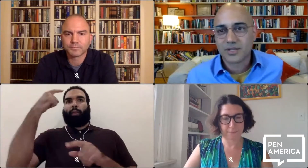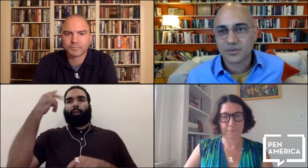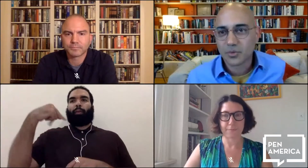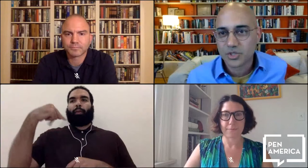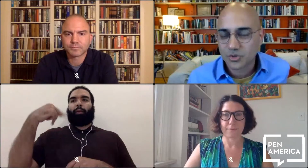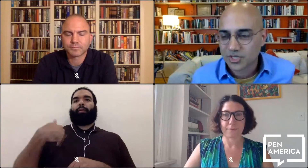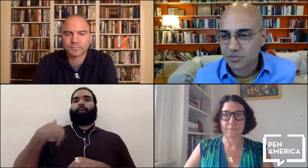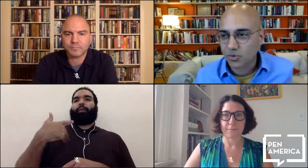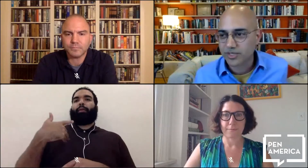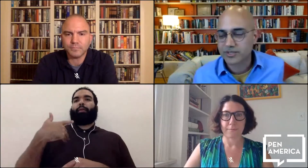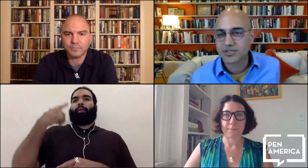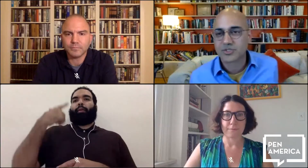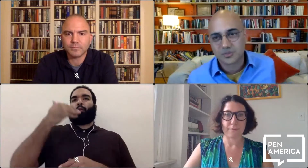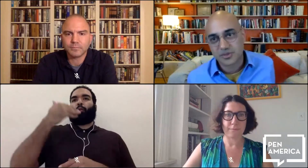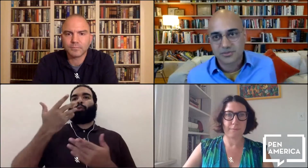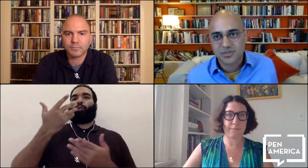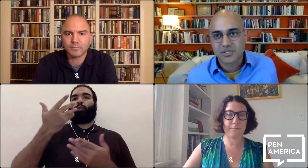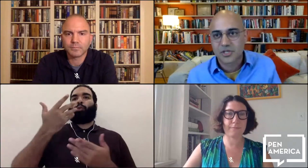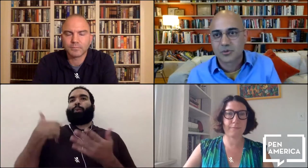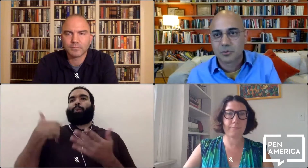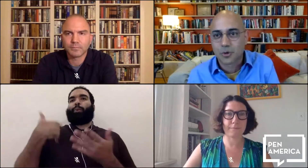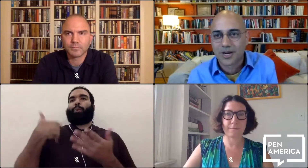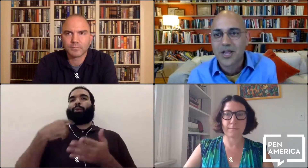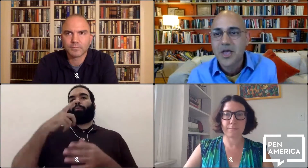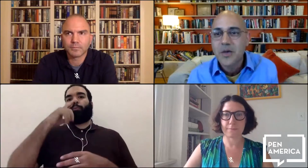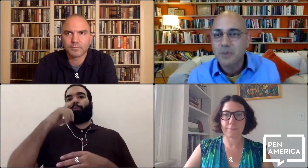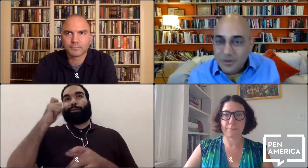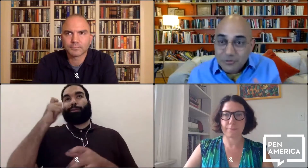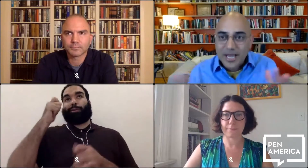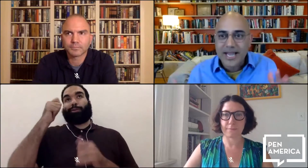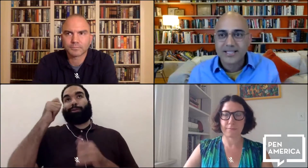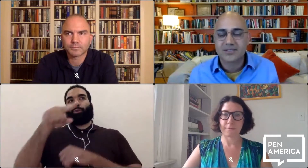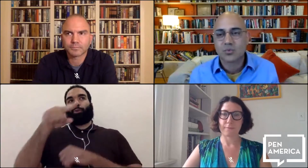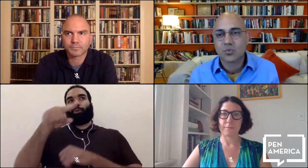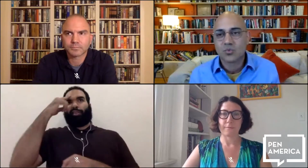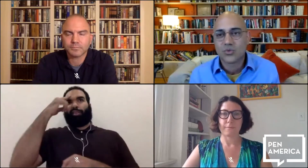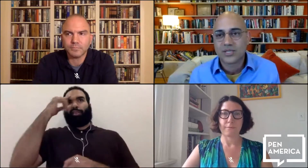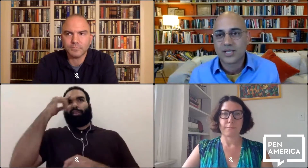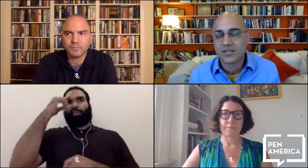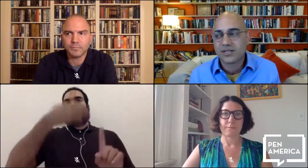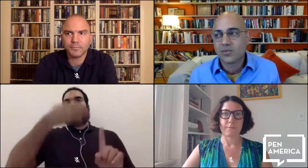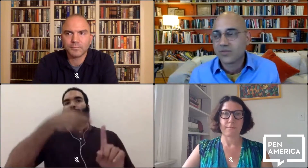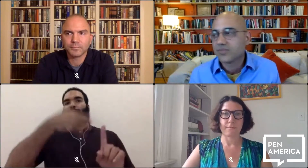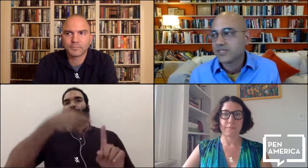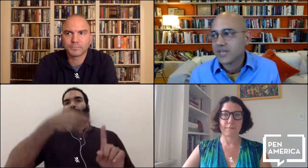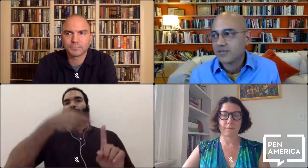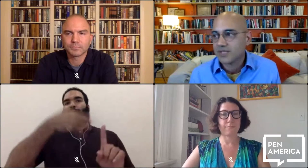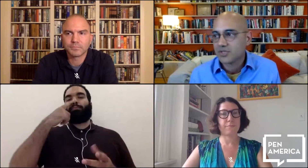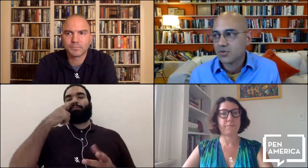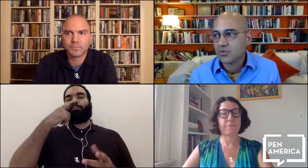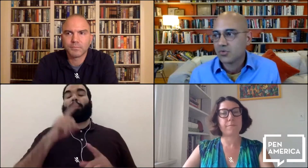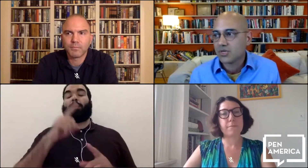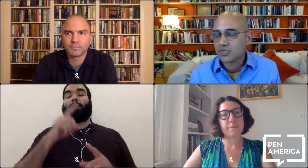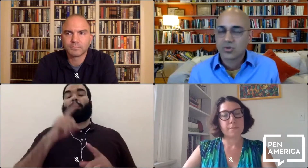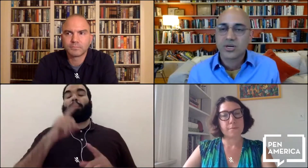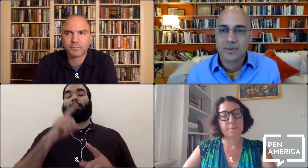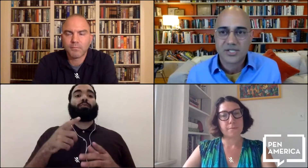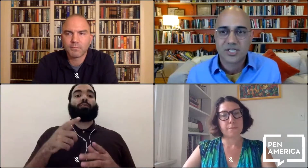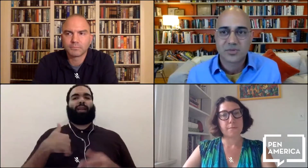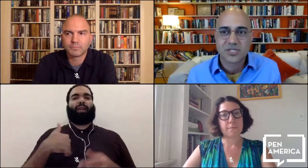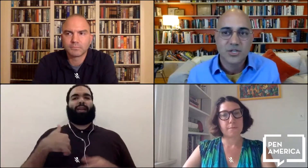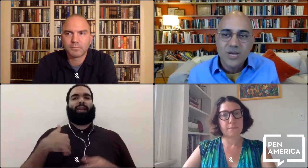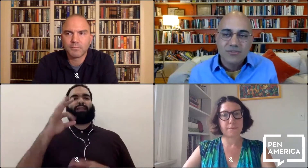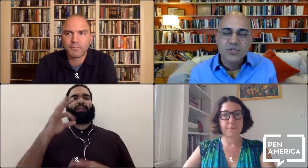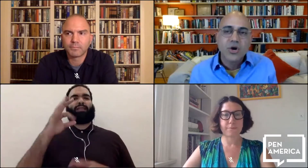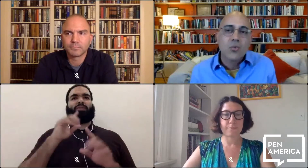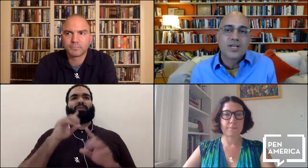think, that what you're doing is boring, that Shakespeare is considered boring. But in fact, one of the things that I find so extraordinary about